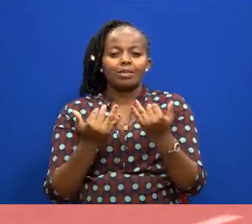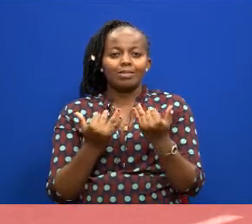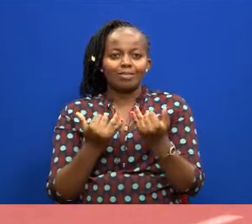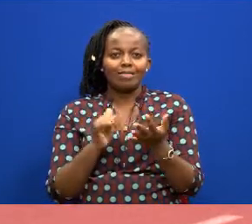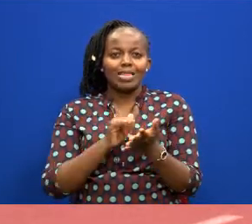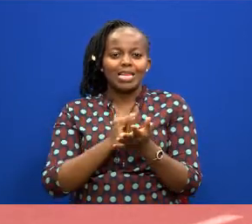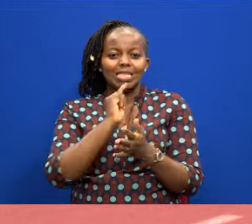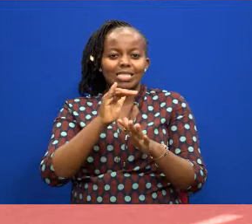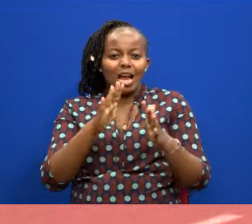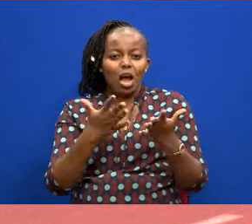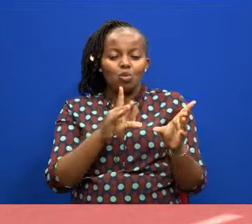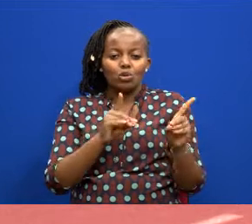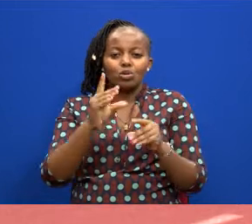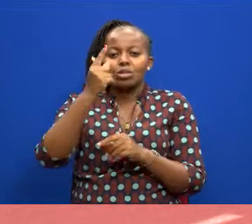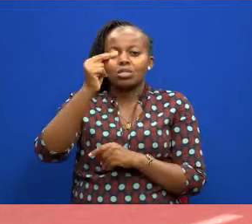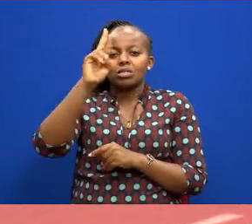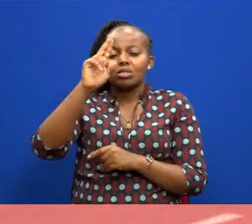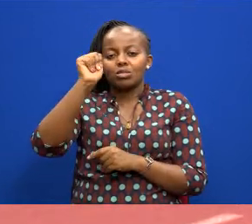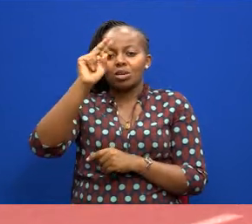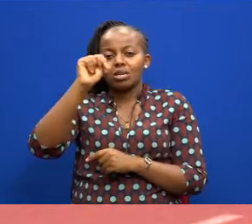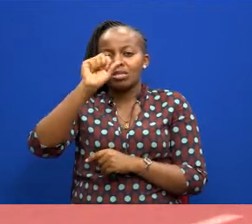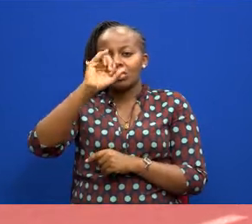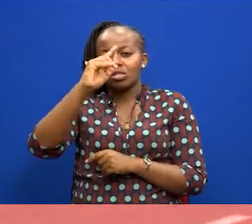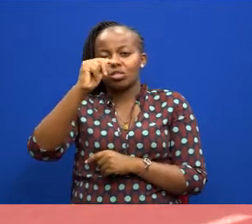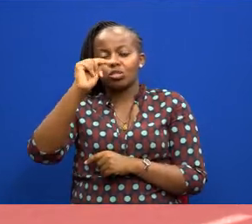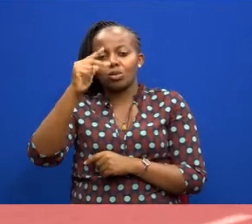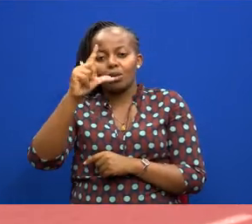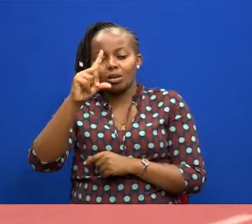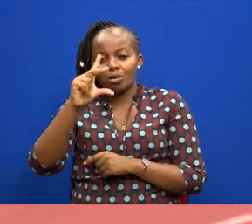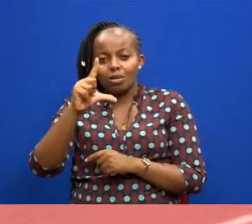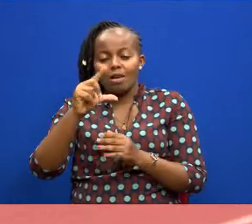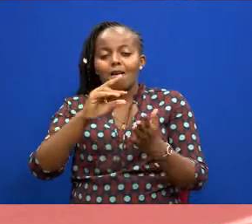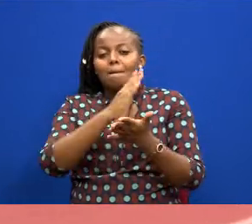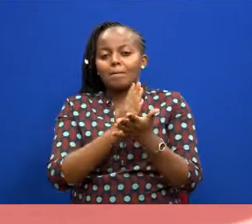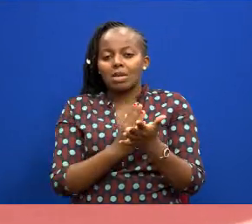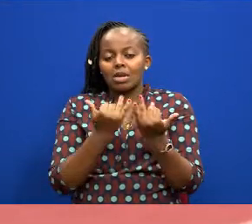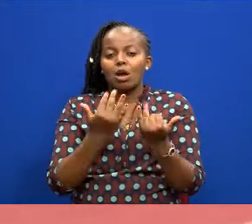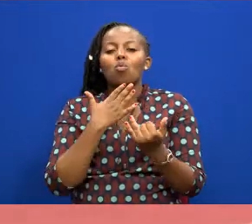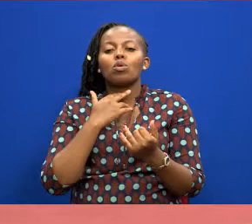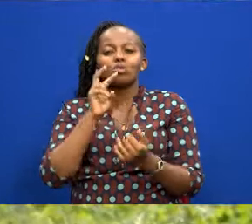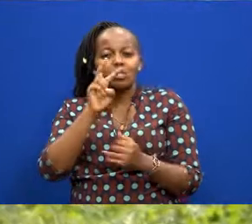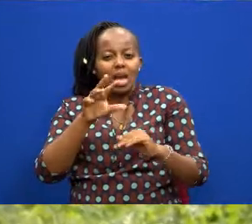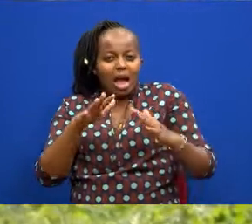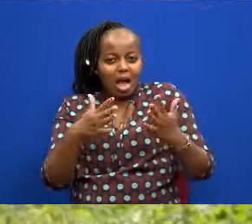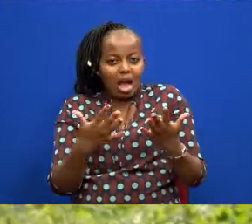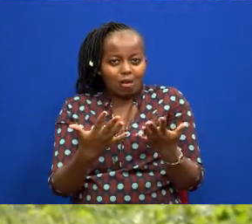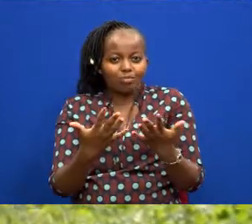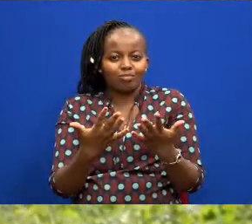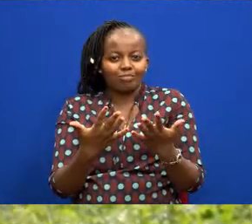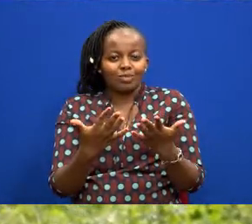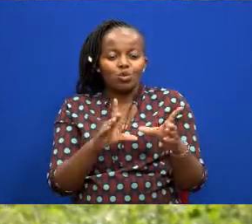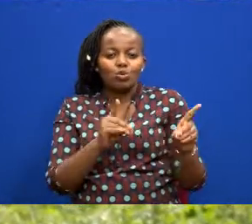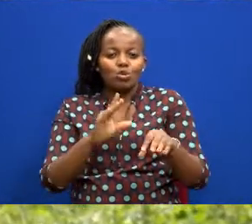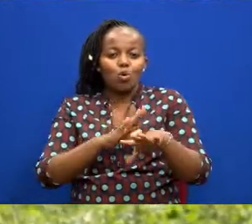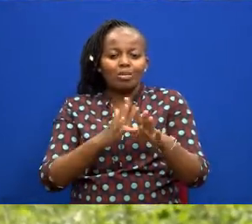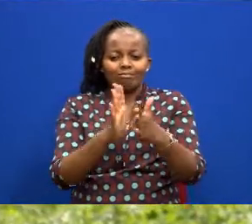So that is the transition phase. We are now going to see how we sync the